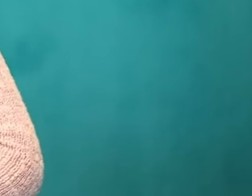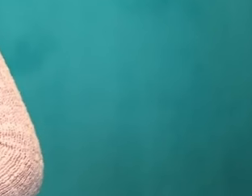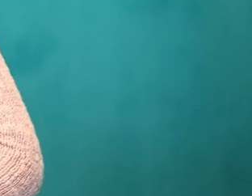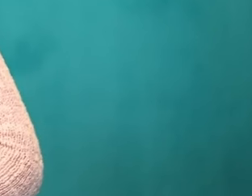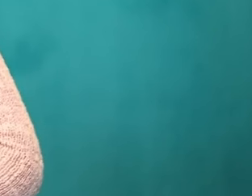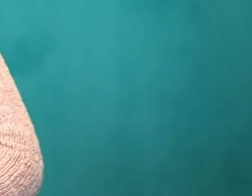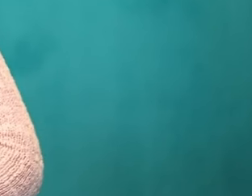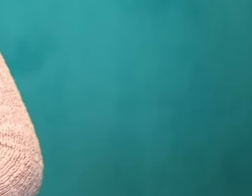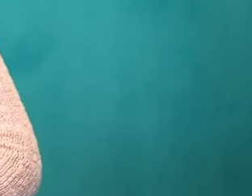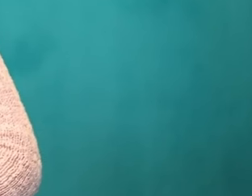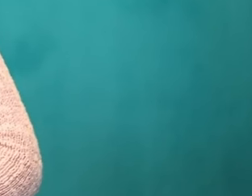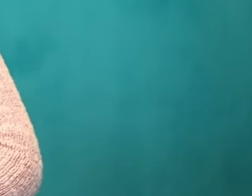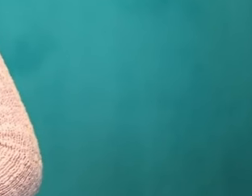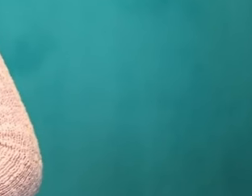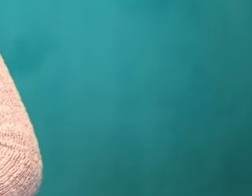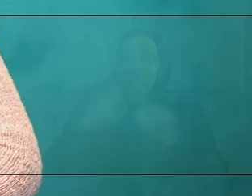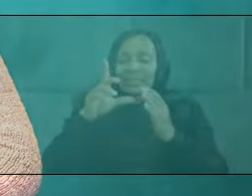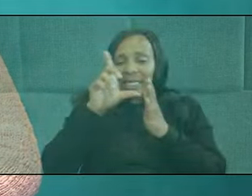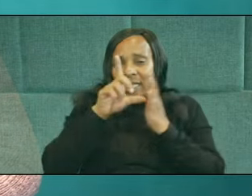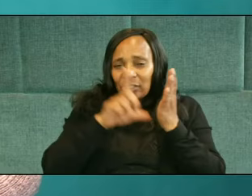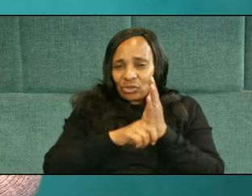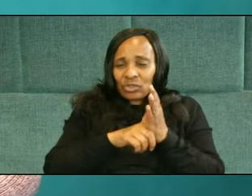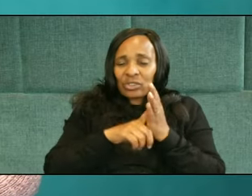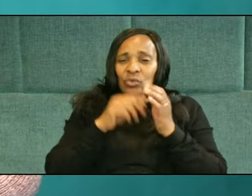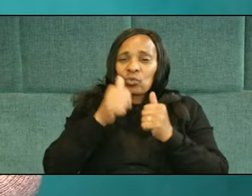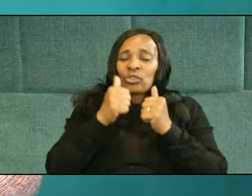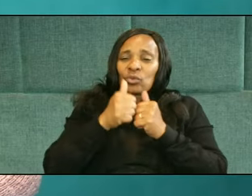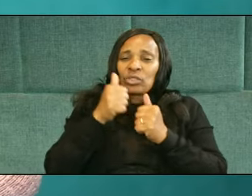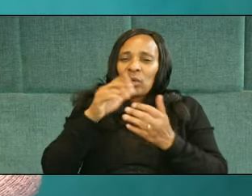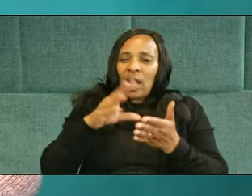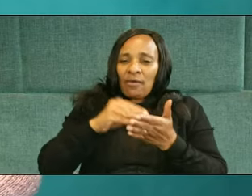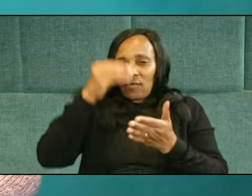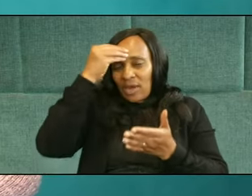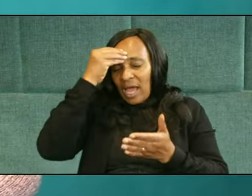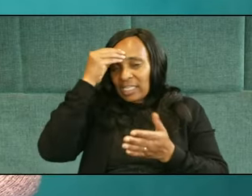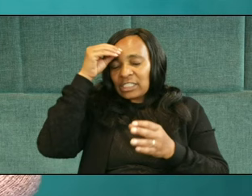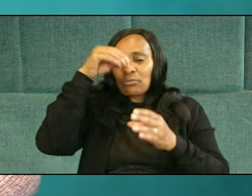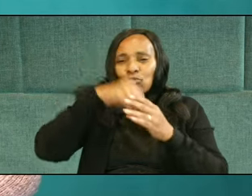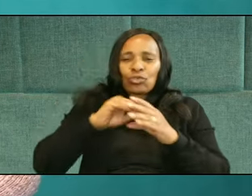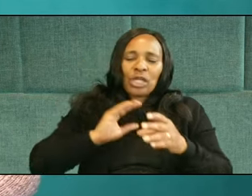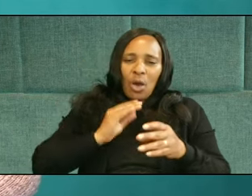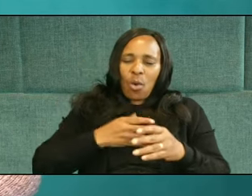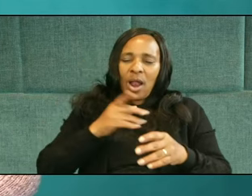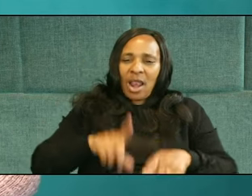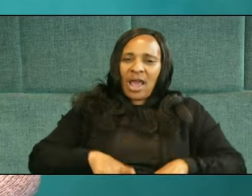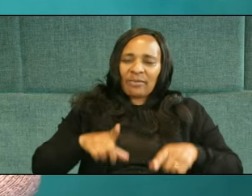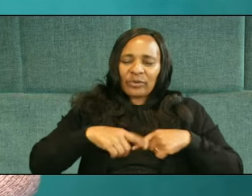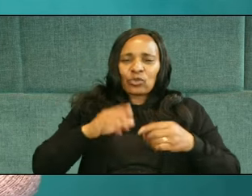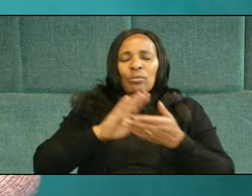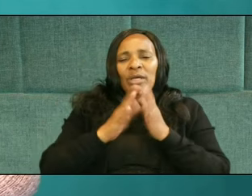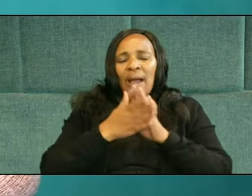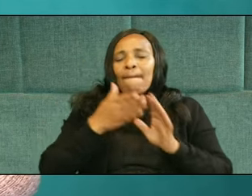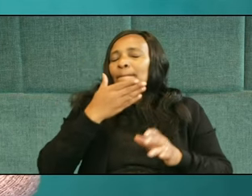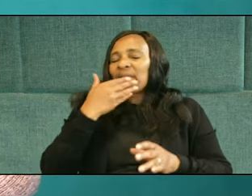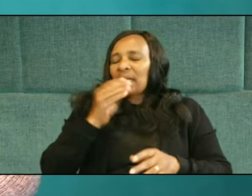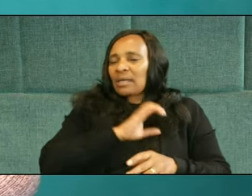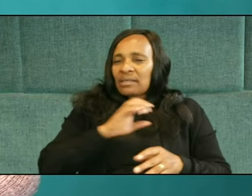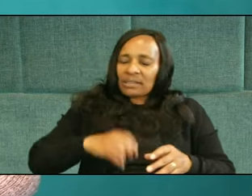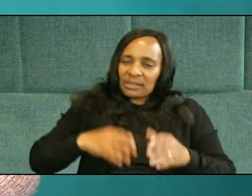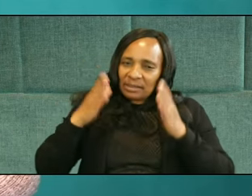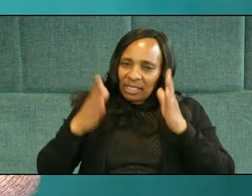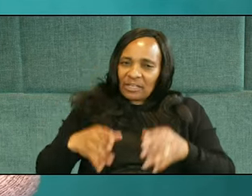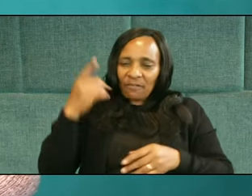the lessons in which we have drawn from this and the lessons we've known we can put in our lives so that we can be better Christians for you and for